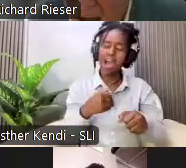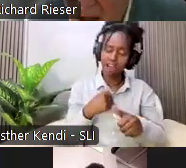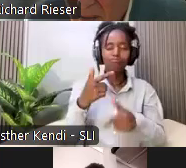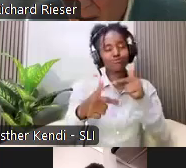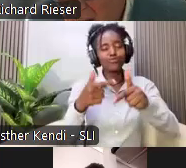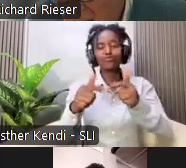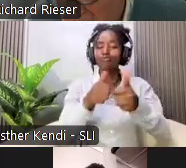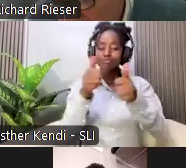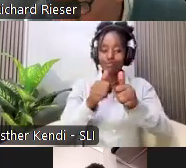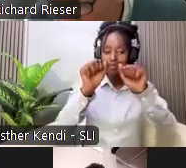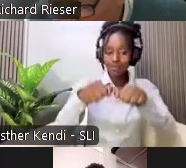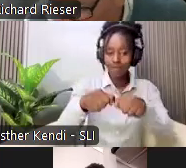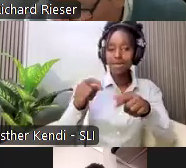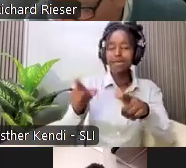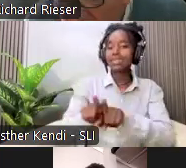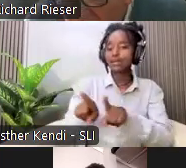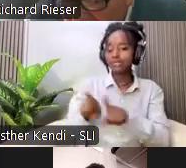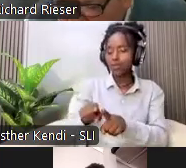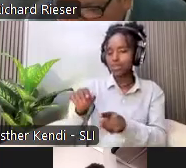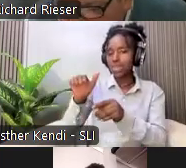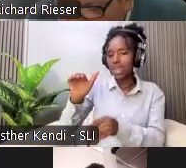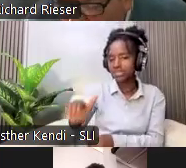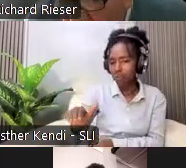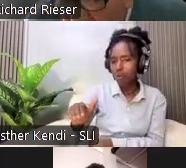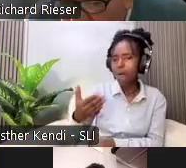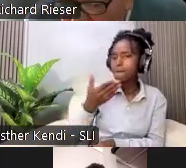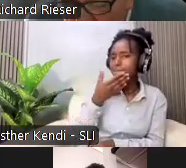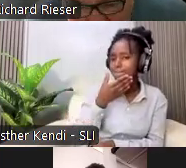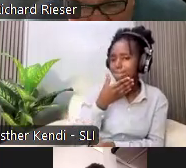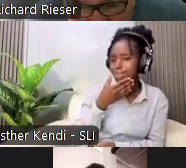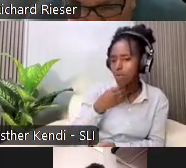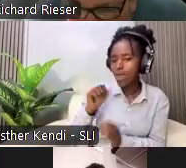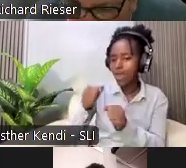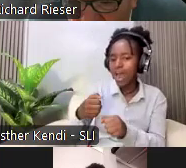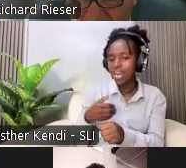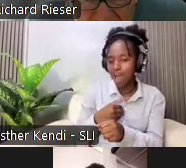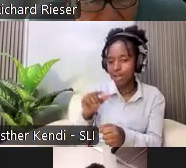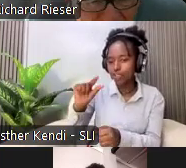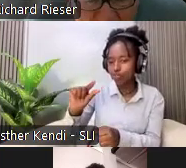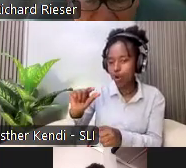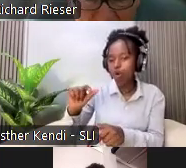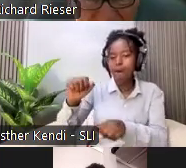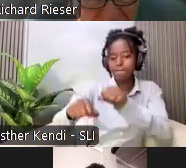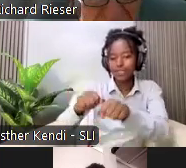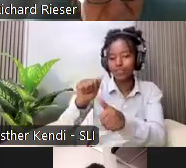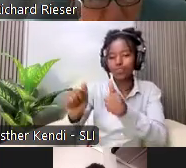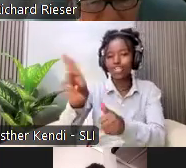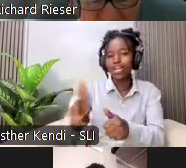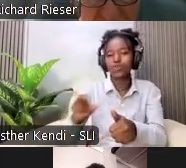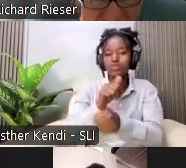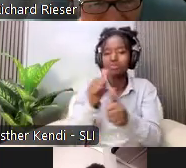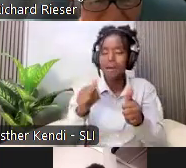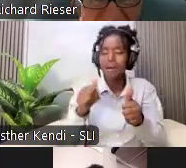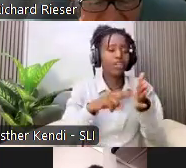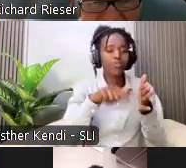there, but the smaller person has now got a bicycle that is suitable for them. So equity is